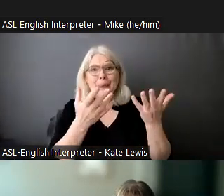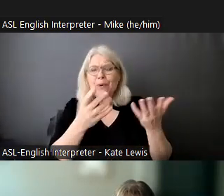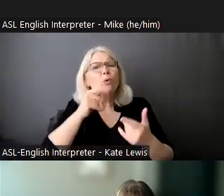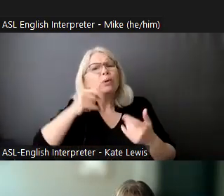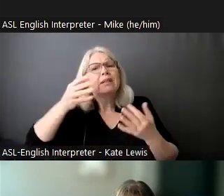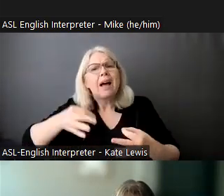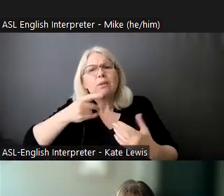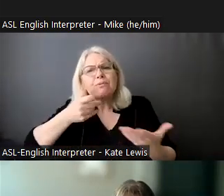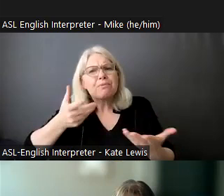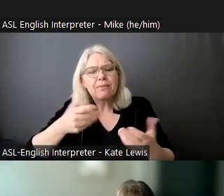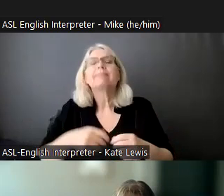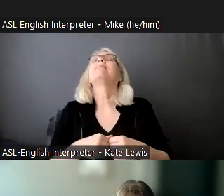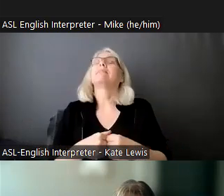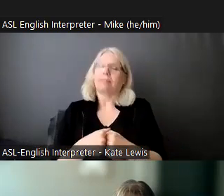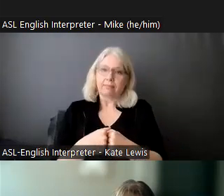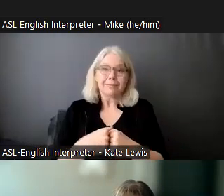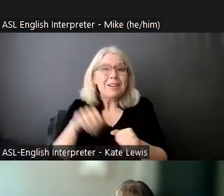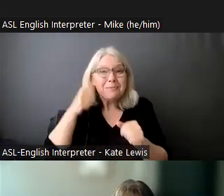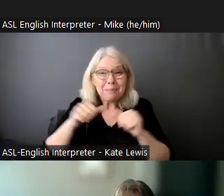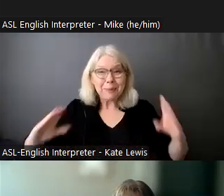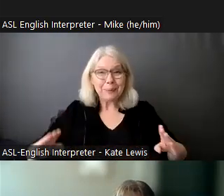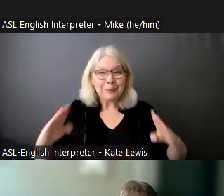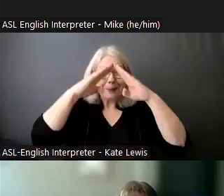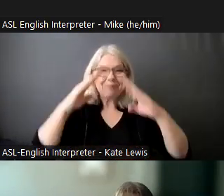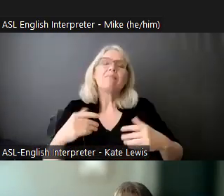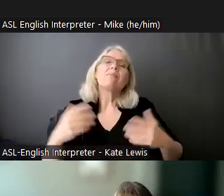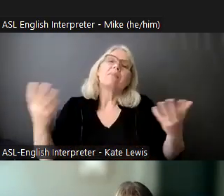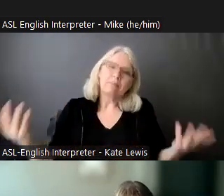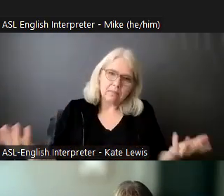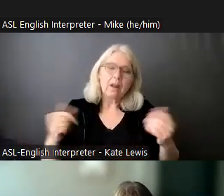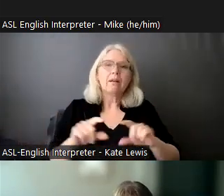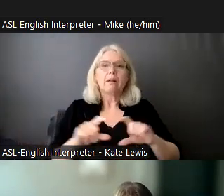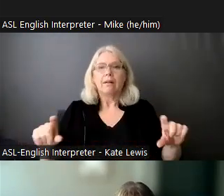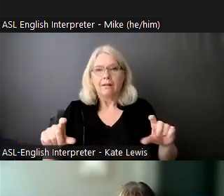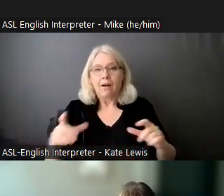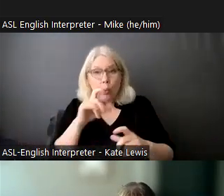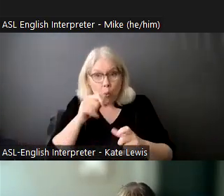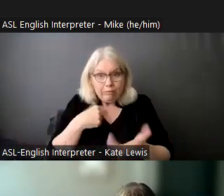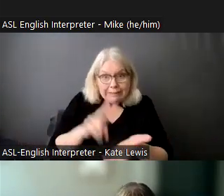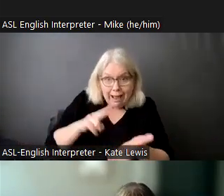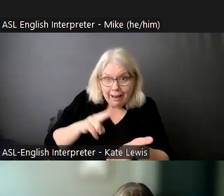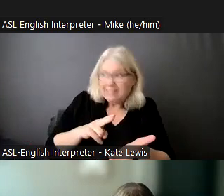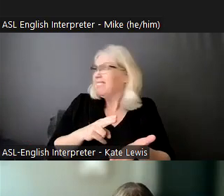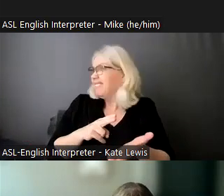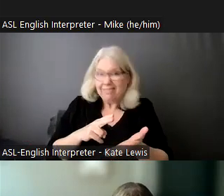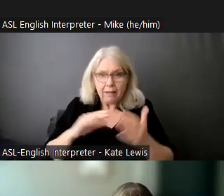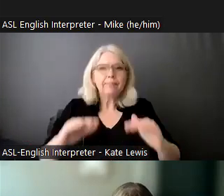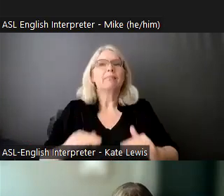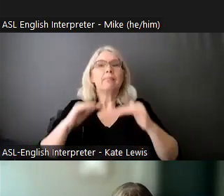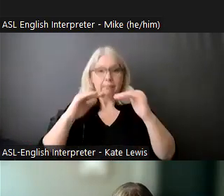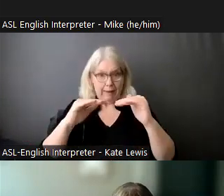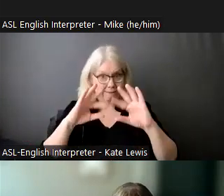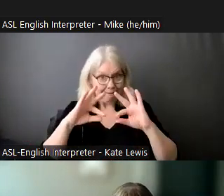make decisions for incapable adults, starting with the paperwork, then your family, then the PGT.